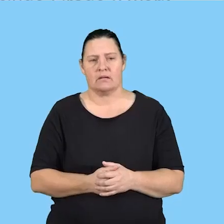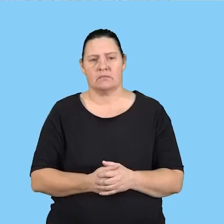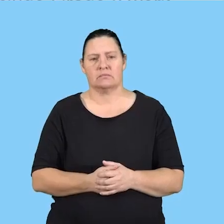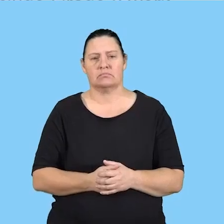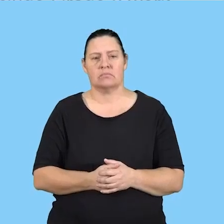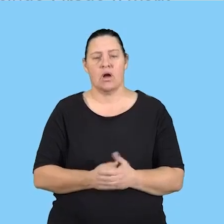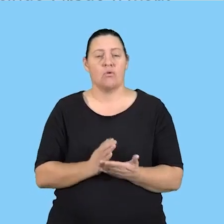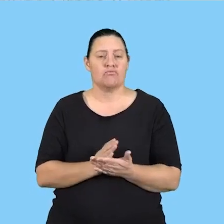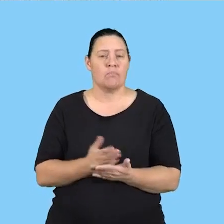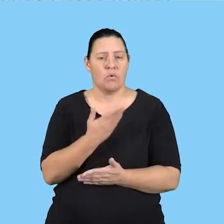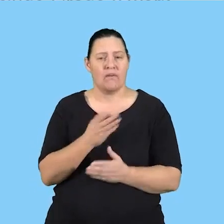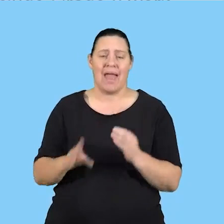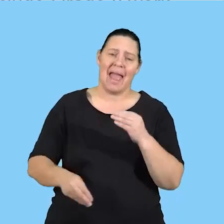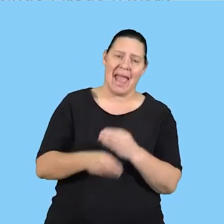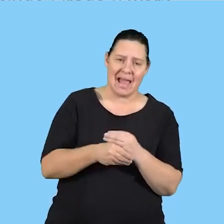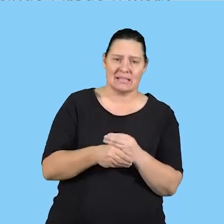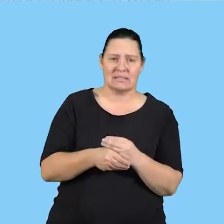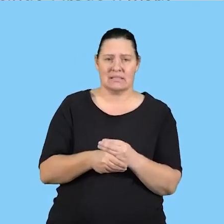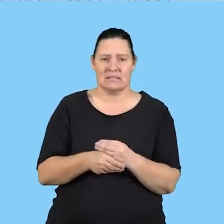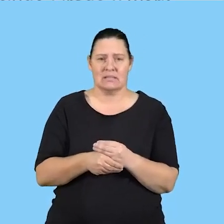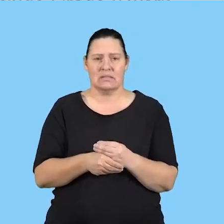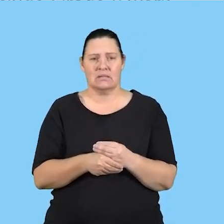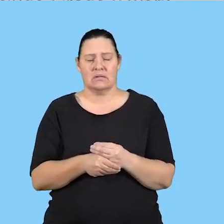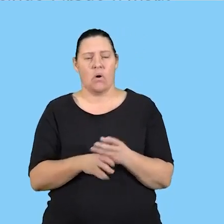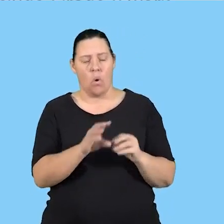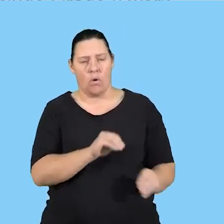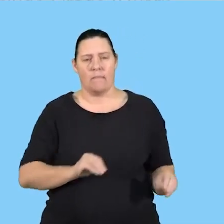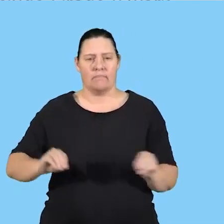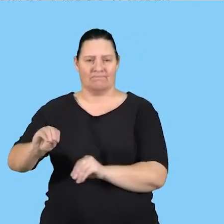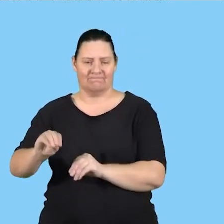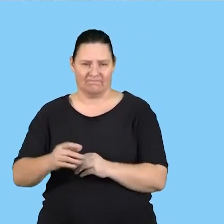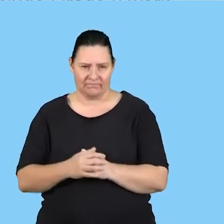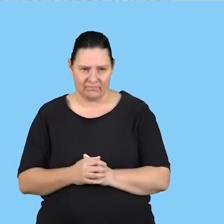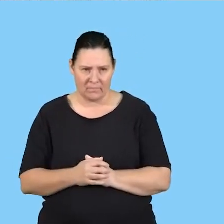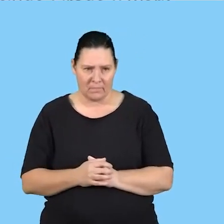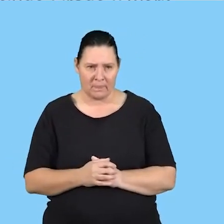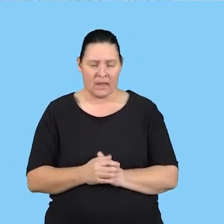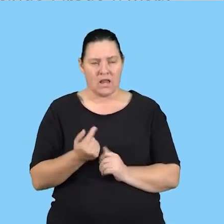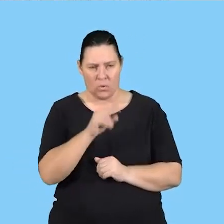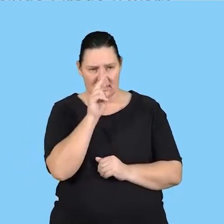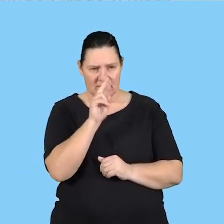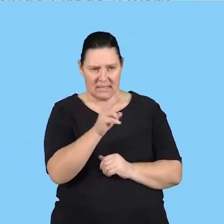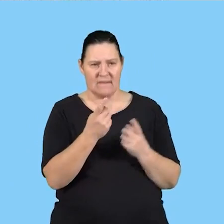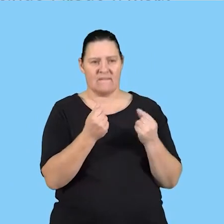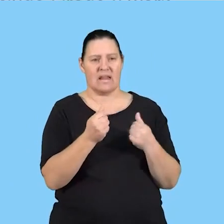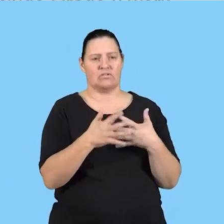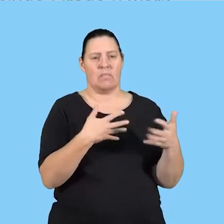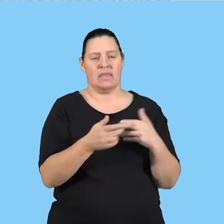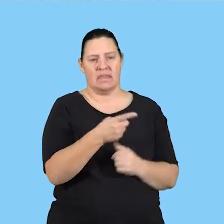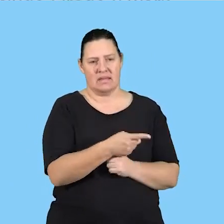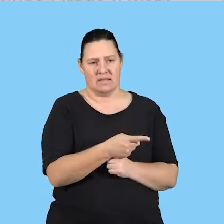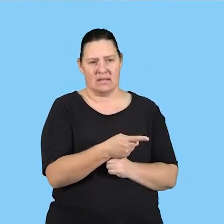What has been removed, added, and moved or shifted? Now you can see the financial